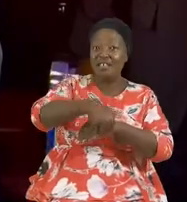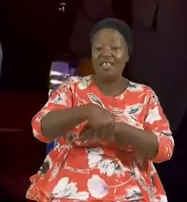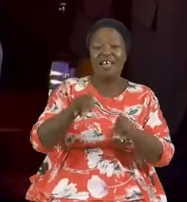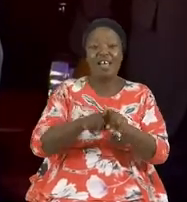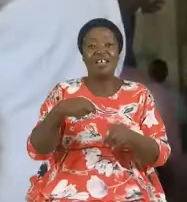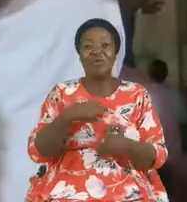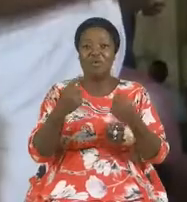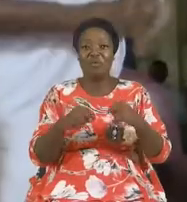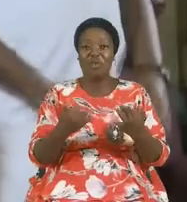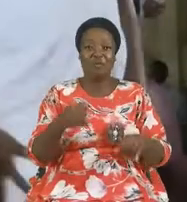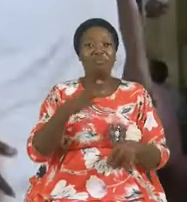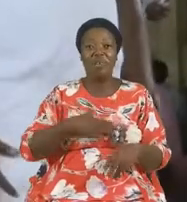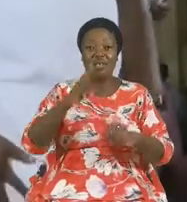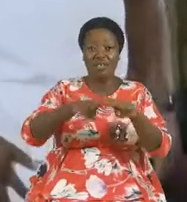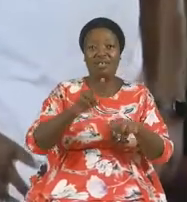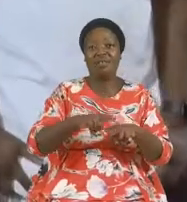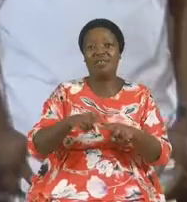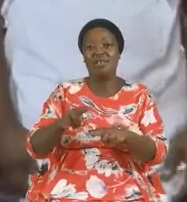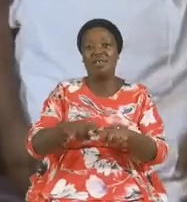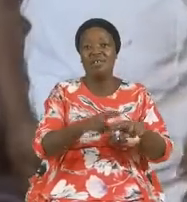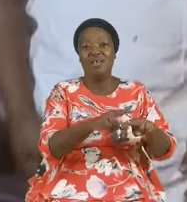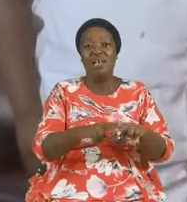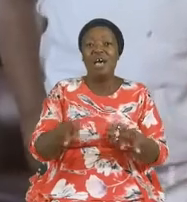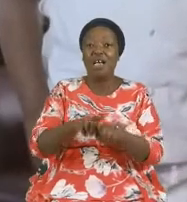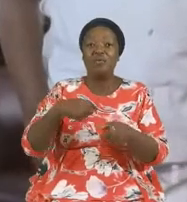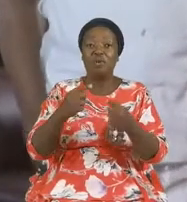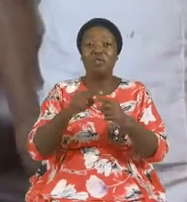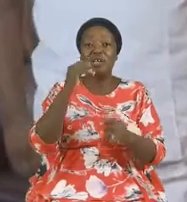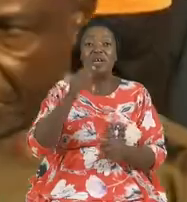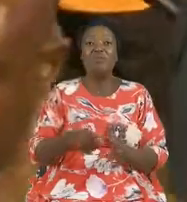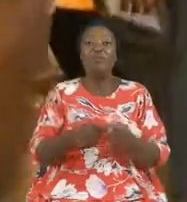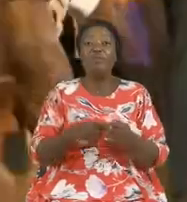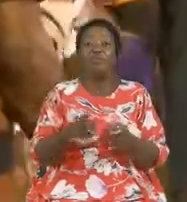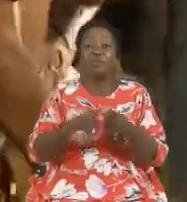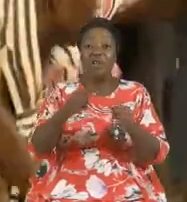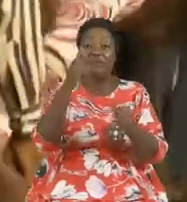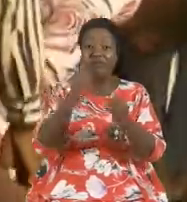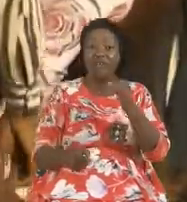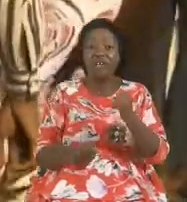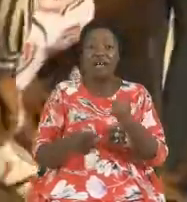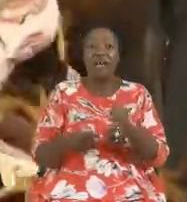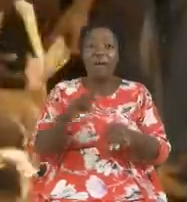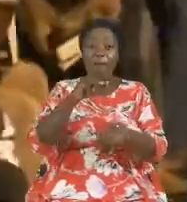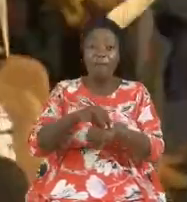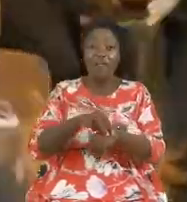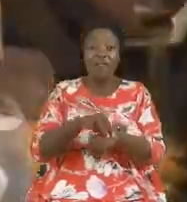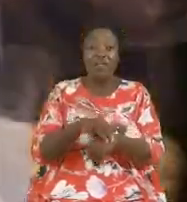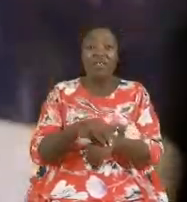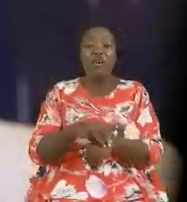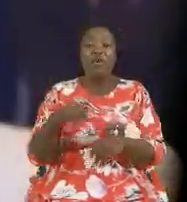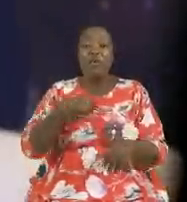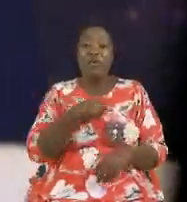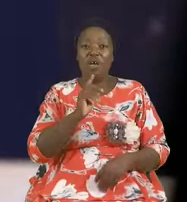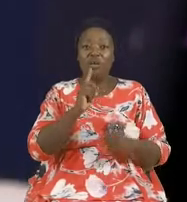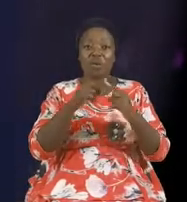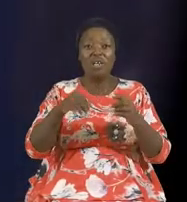God has answered your prayer. Tonight, as we come, you can sit down. As we come to the final message at